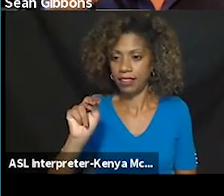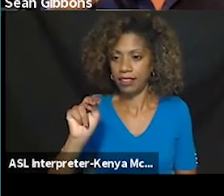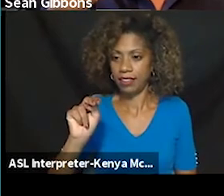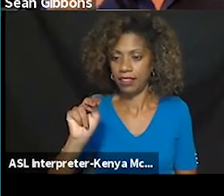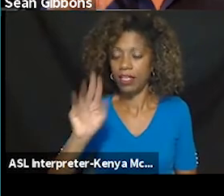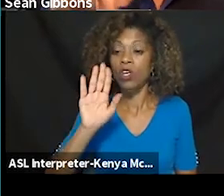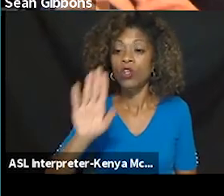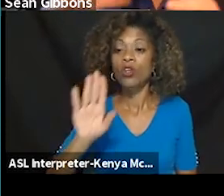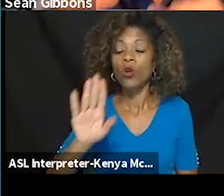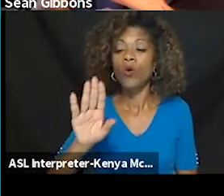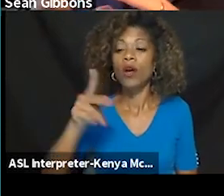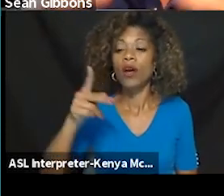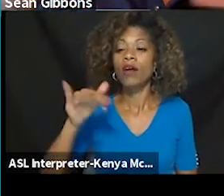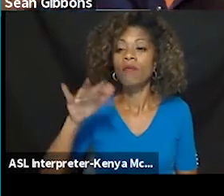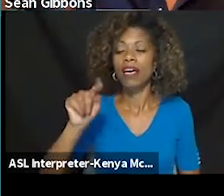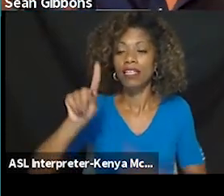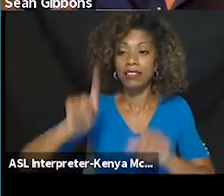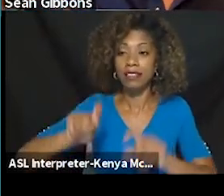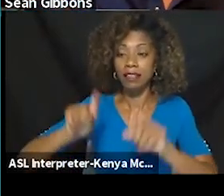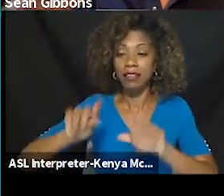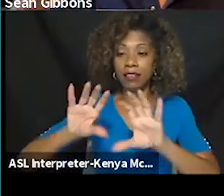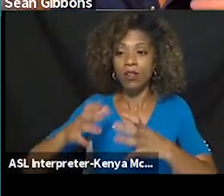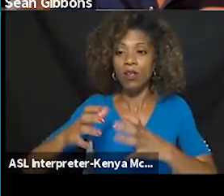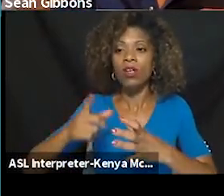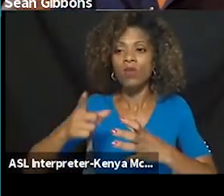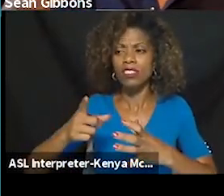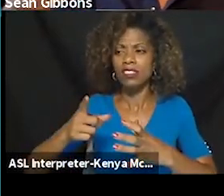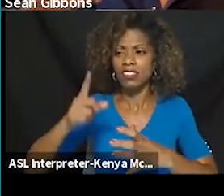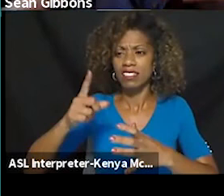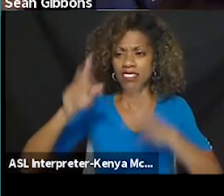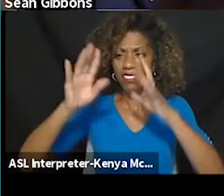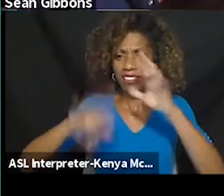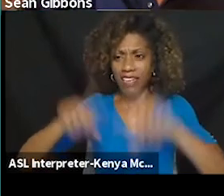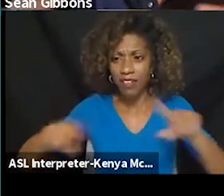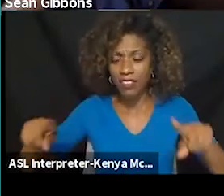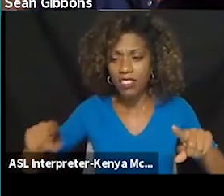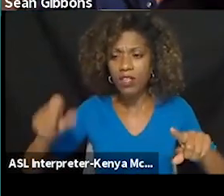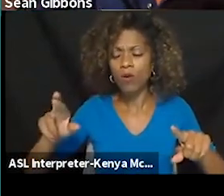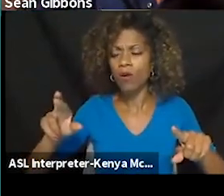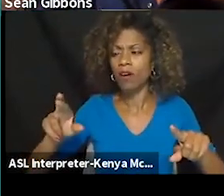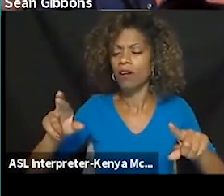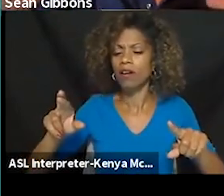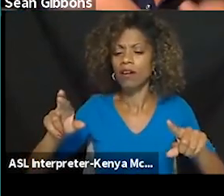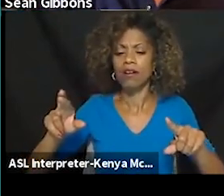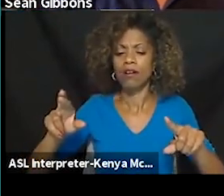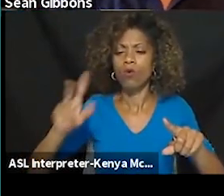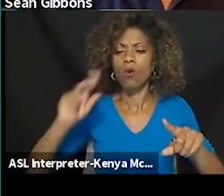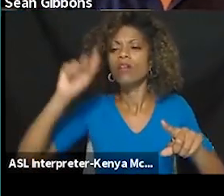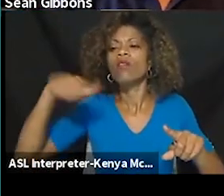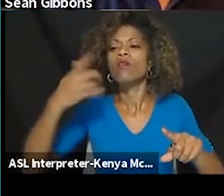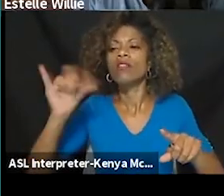geography of your pilots? Were you looking at small communities versus large? Can you just sort of describe for folks what that coalition, that network looked